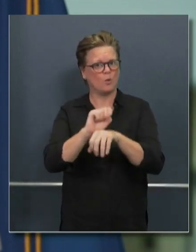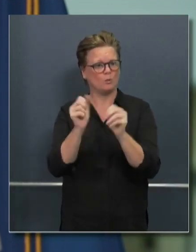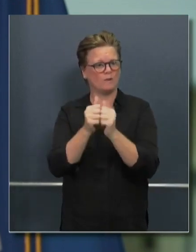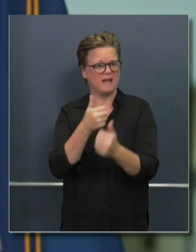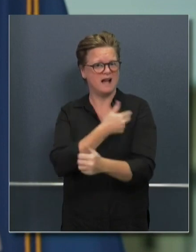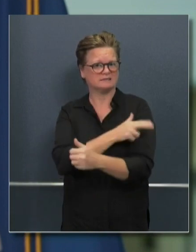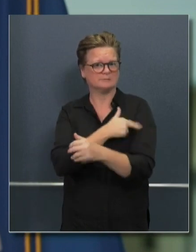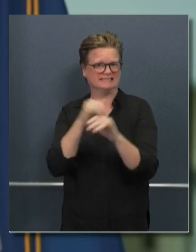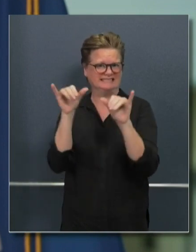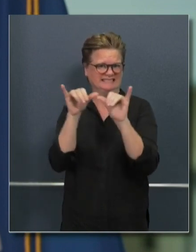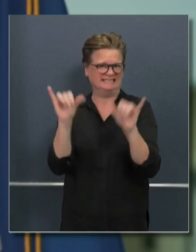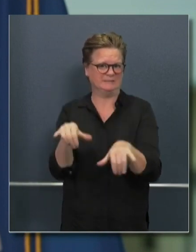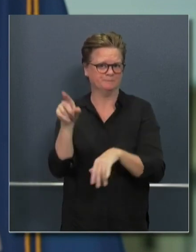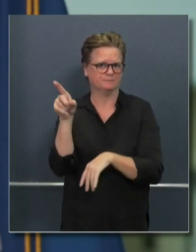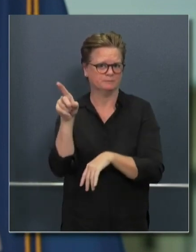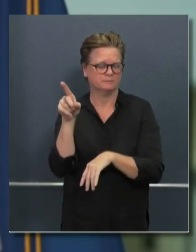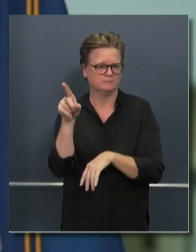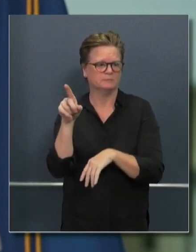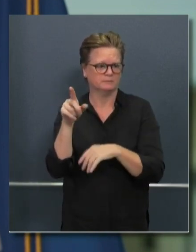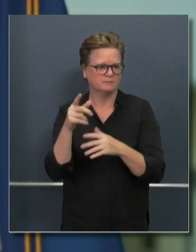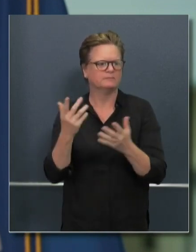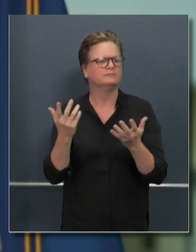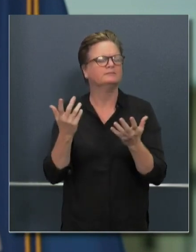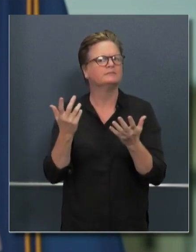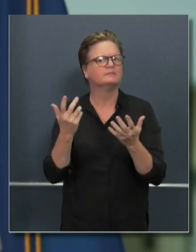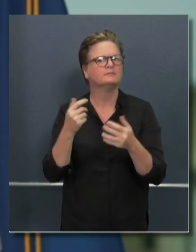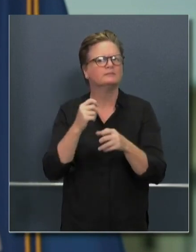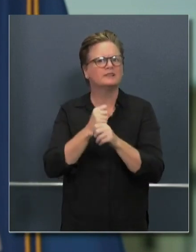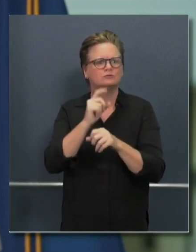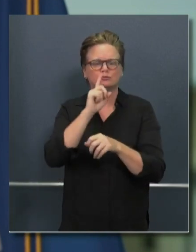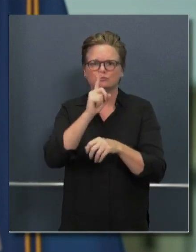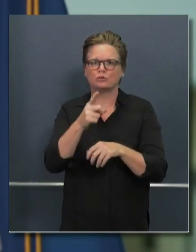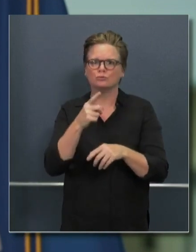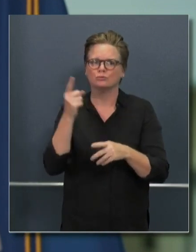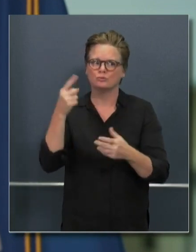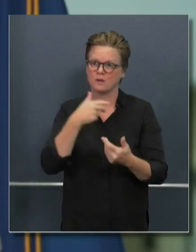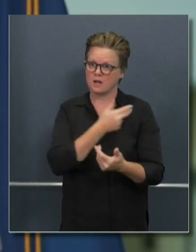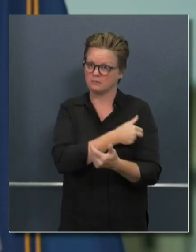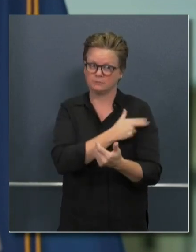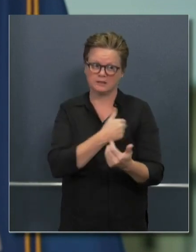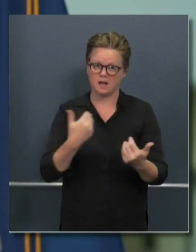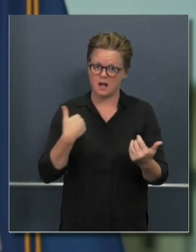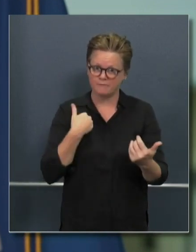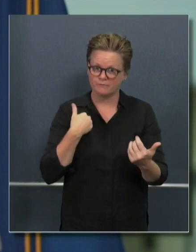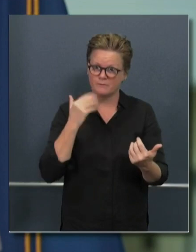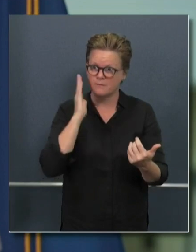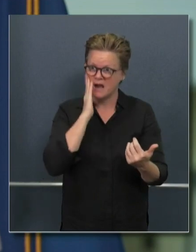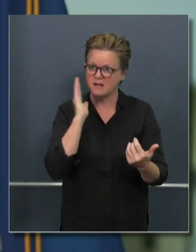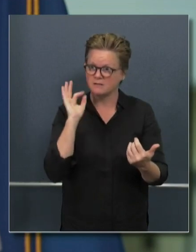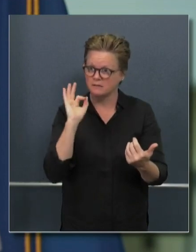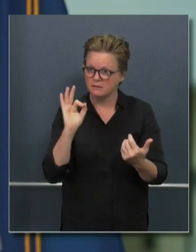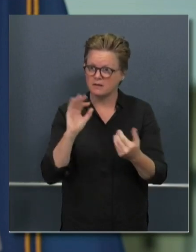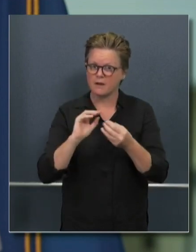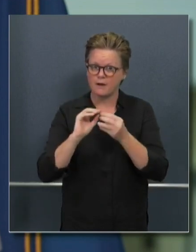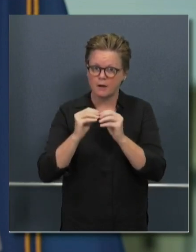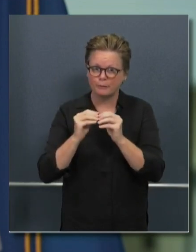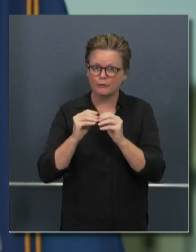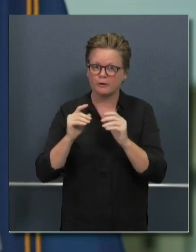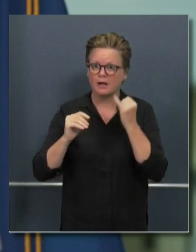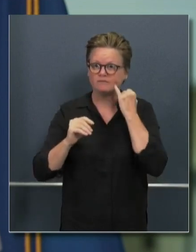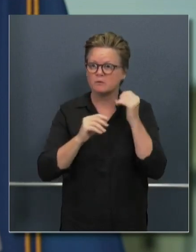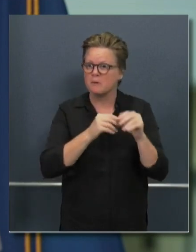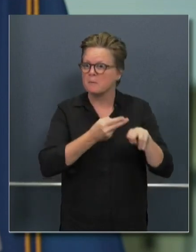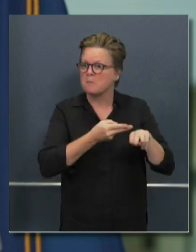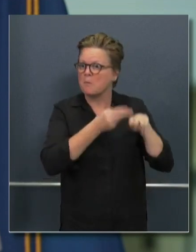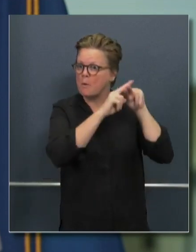some 52,000 hospital beds. Testing, as you know, we are well ahead of the current pace of where